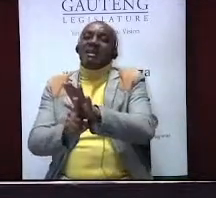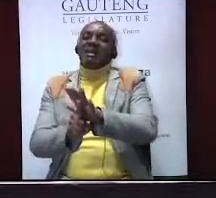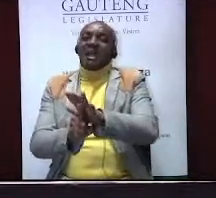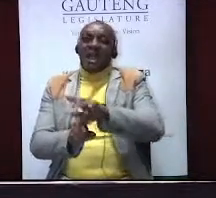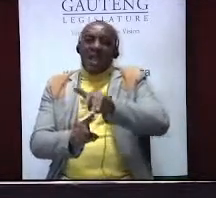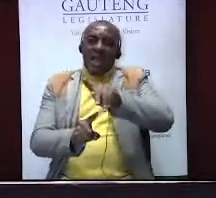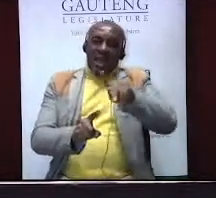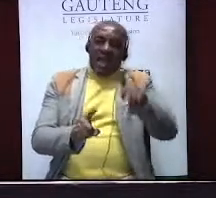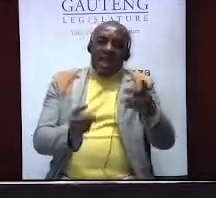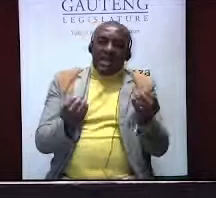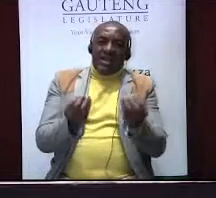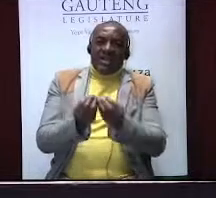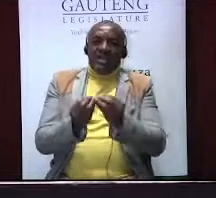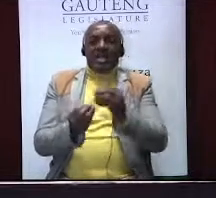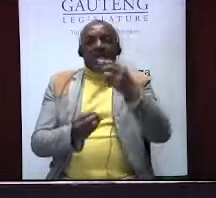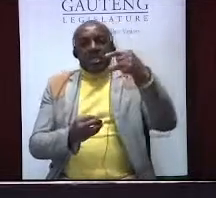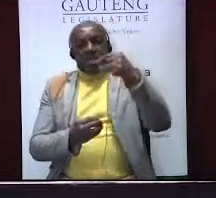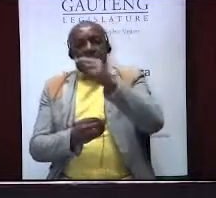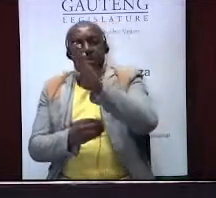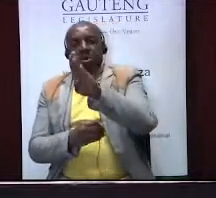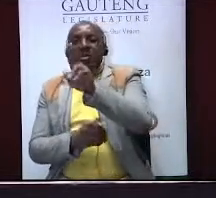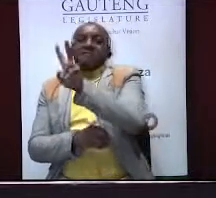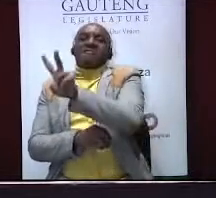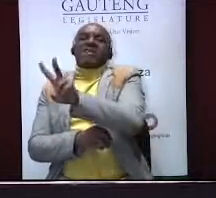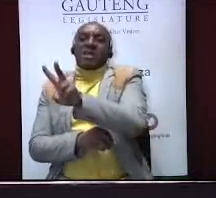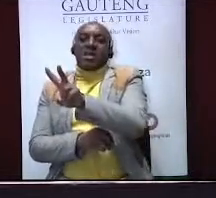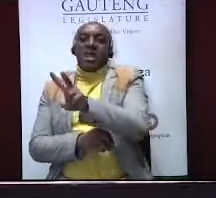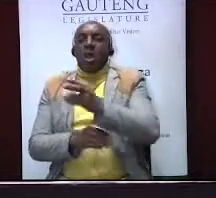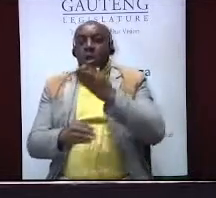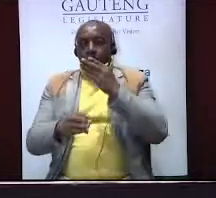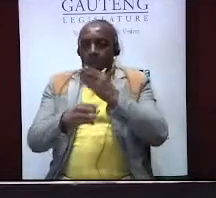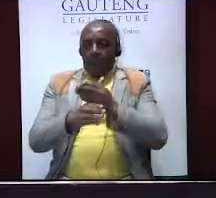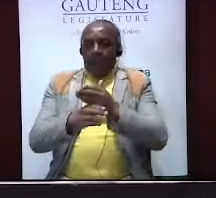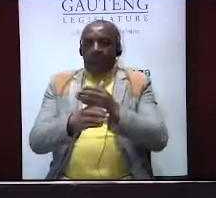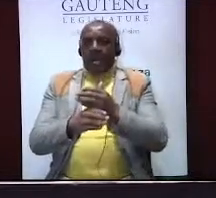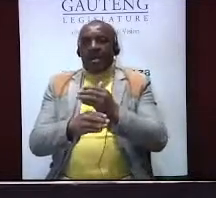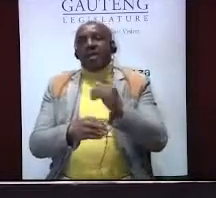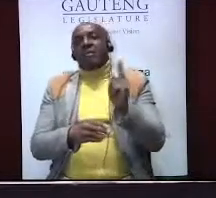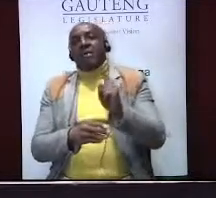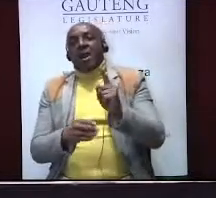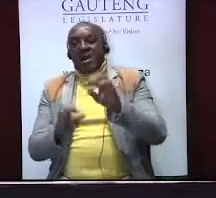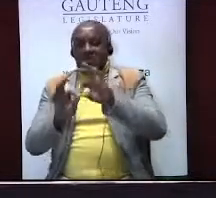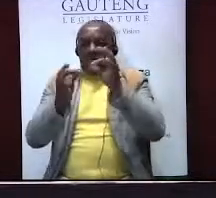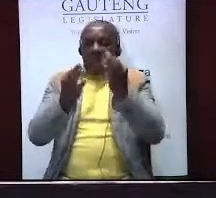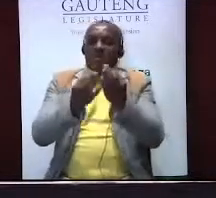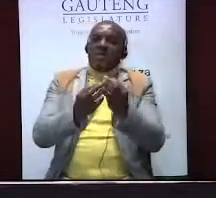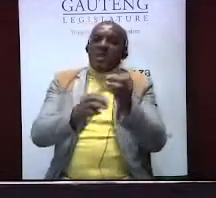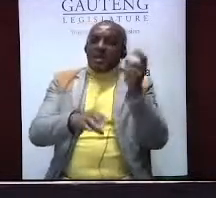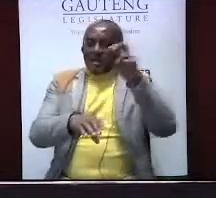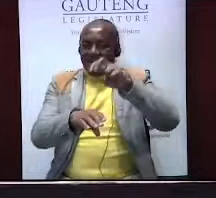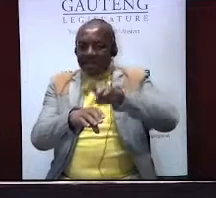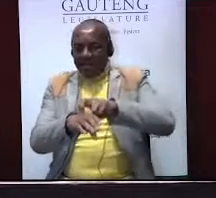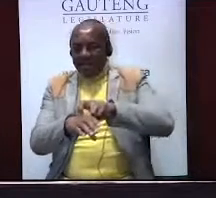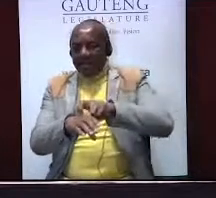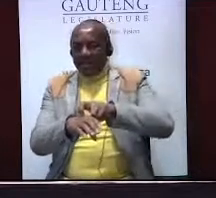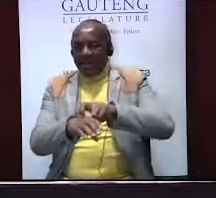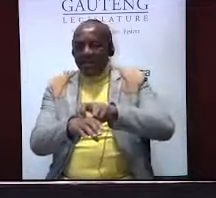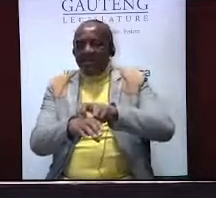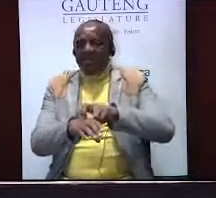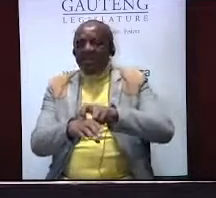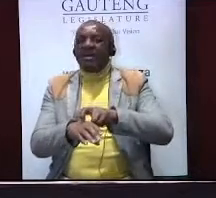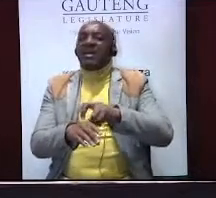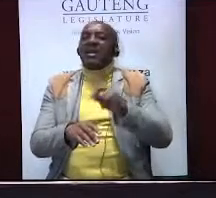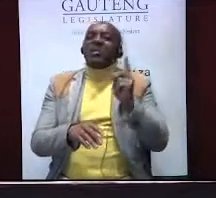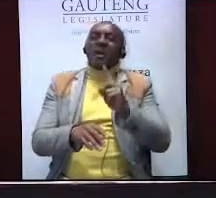others, gender-based violence, working on family preservation, complementing anti-substance